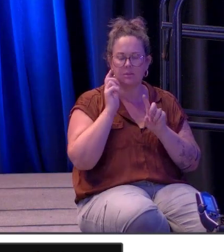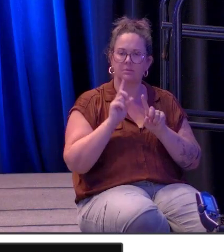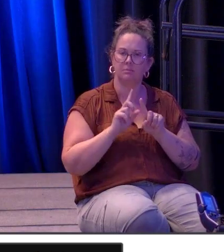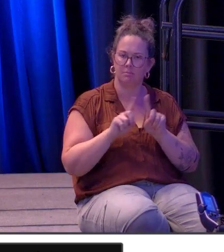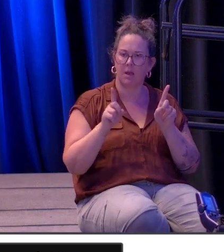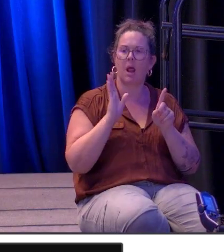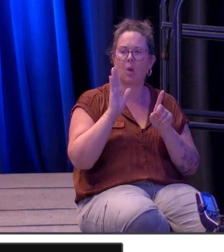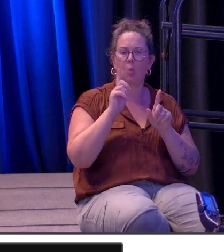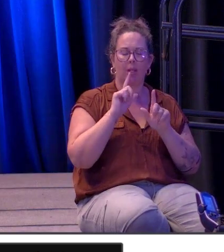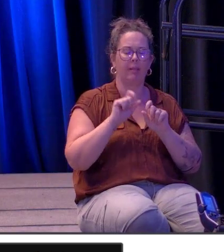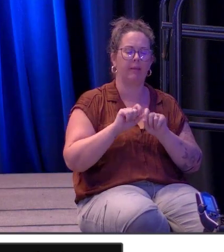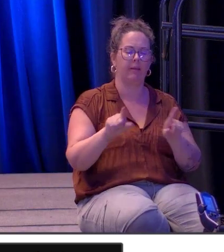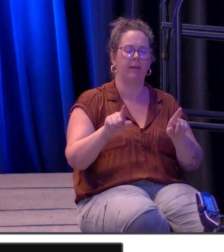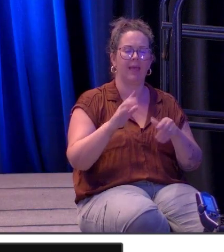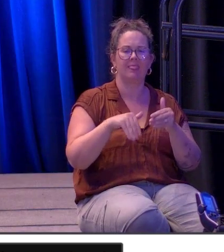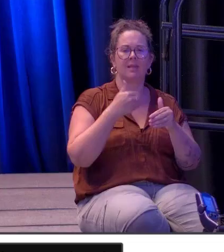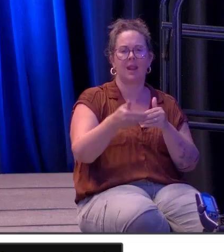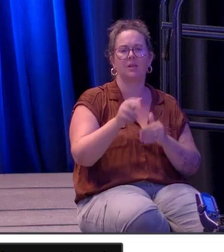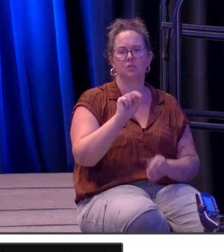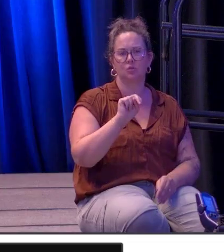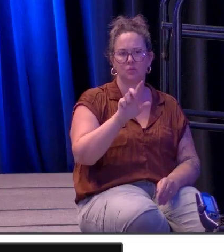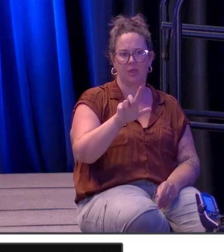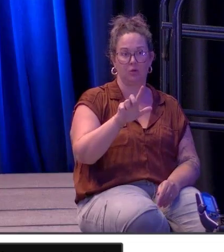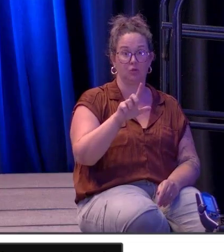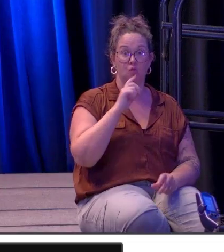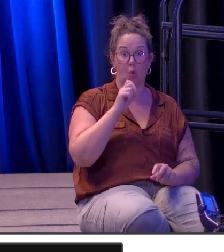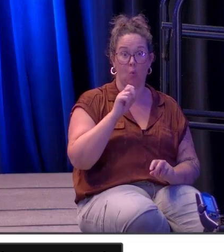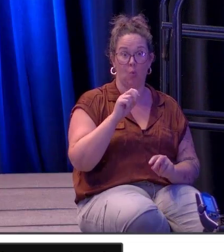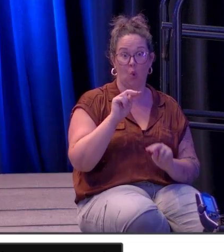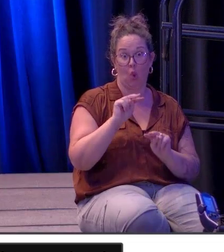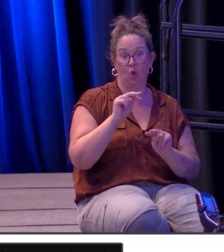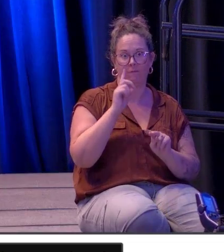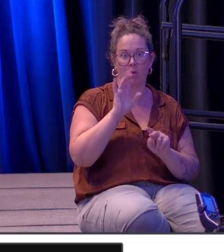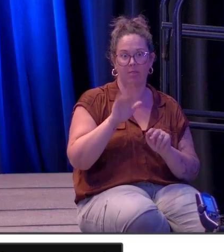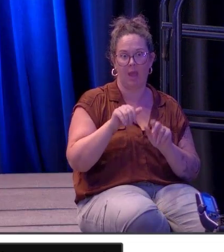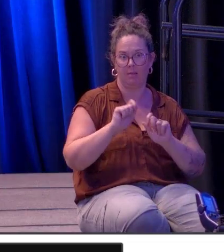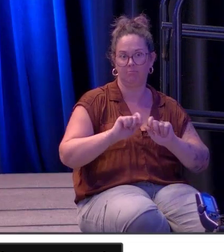out into the next newsletter, so watch out for that.